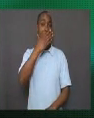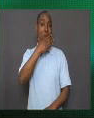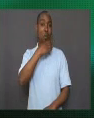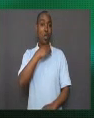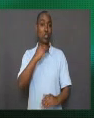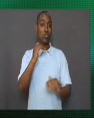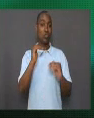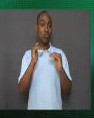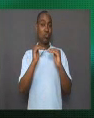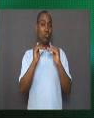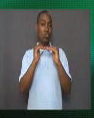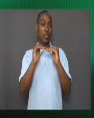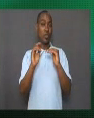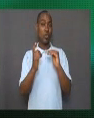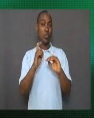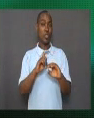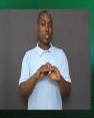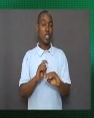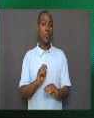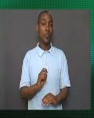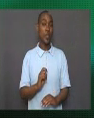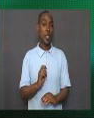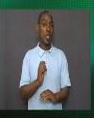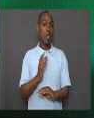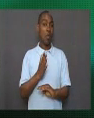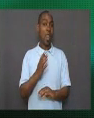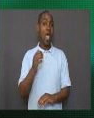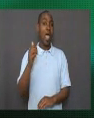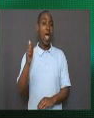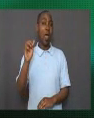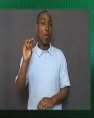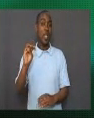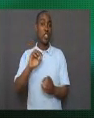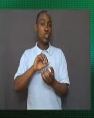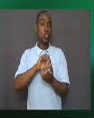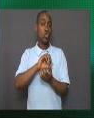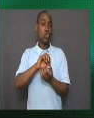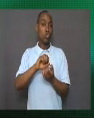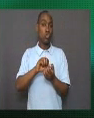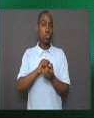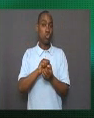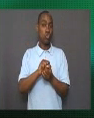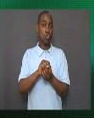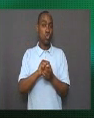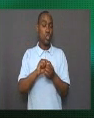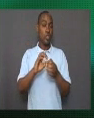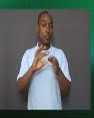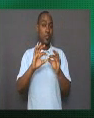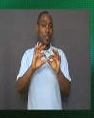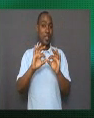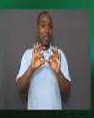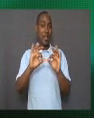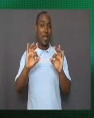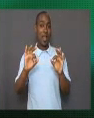equilibrate, an equal portion of the amylase solution is measured out